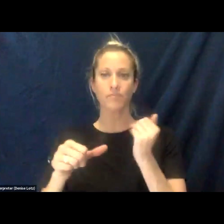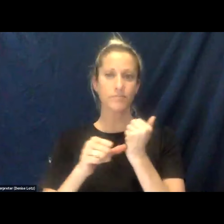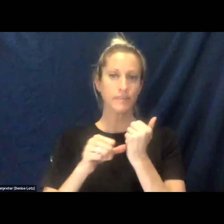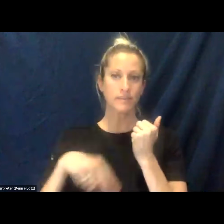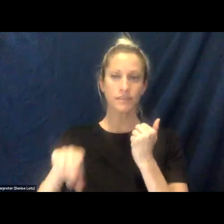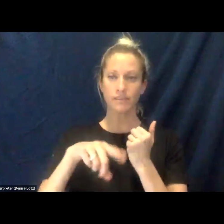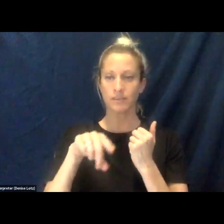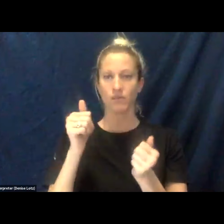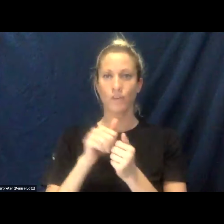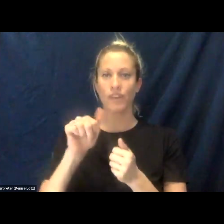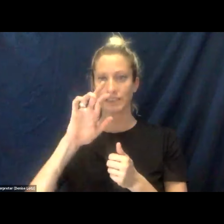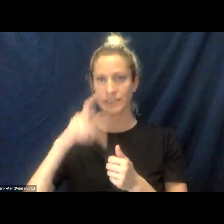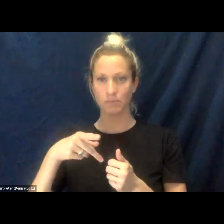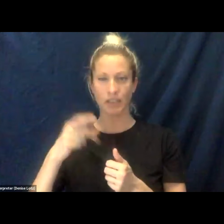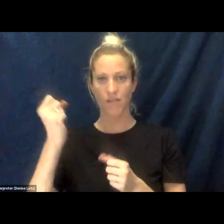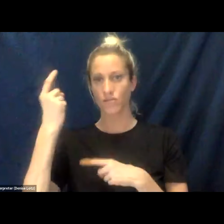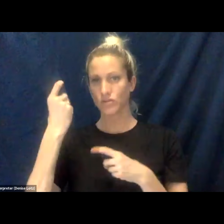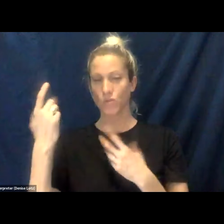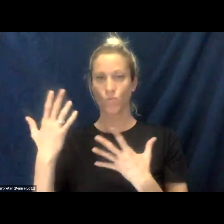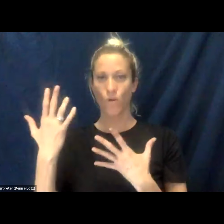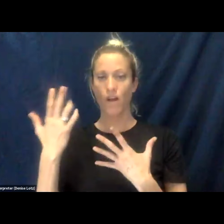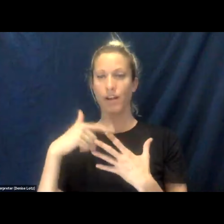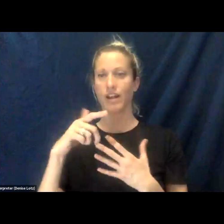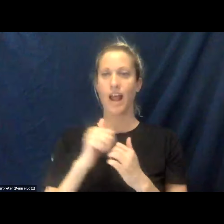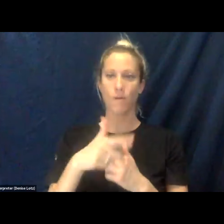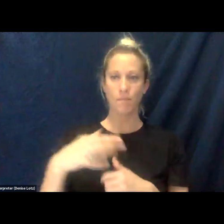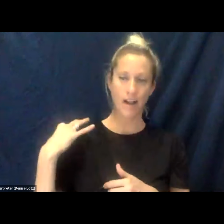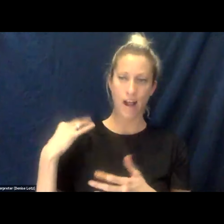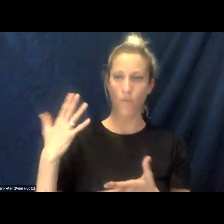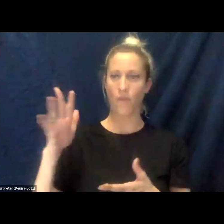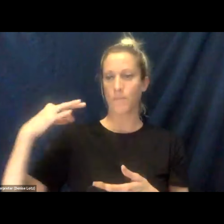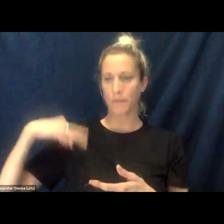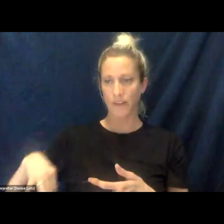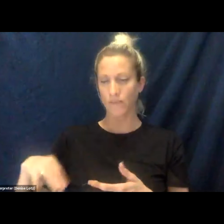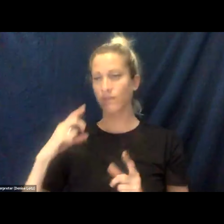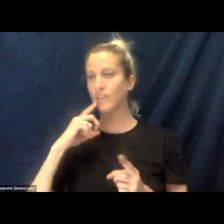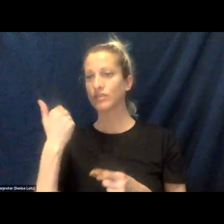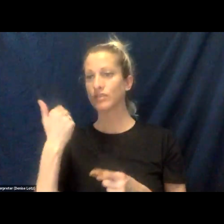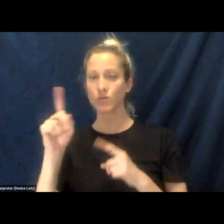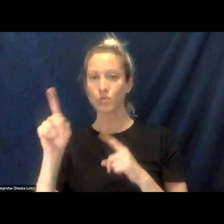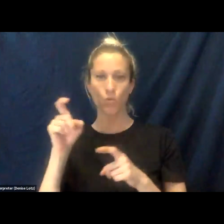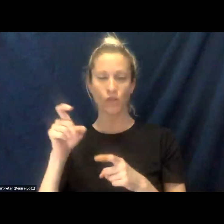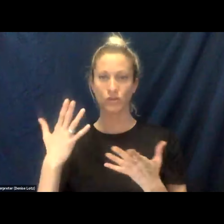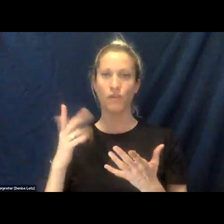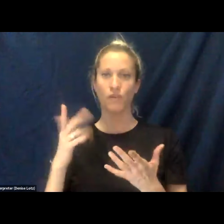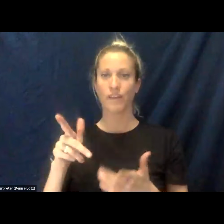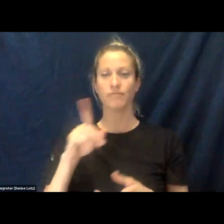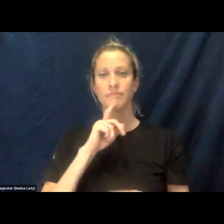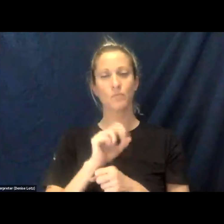Affordable Connectivity Program, understand how it is that they apply, what the benefit is, answer any questions like that, and actually